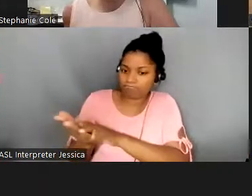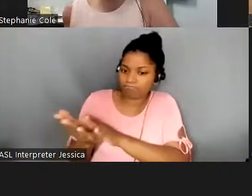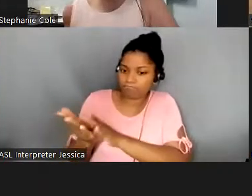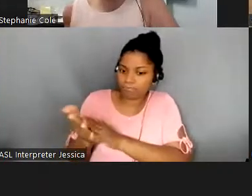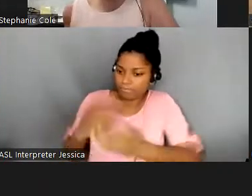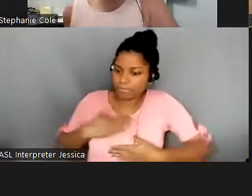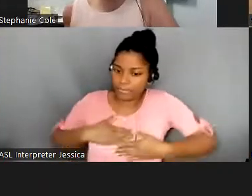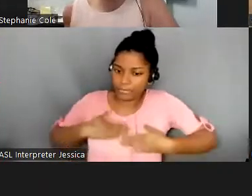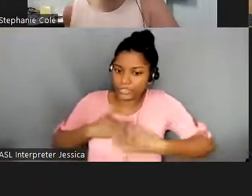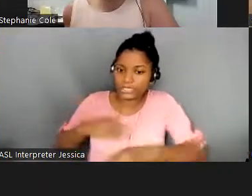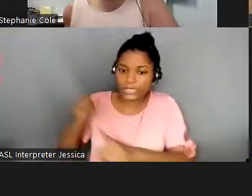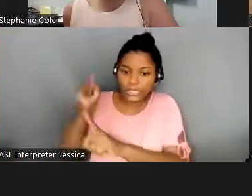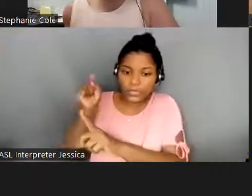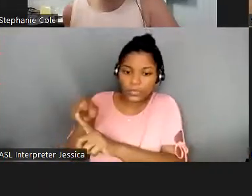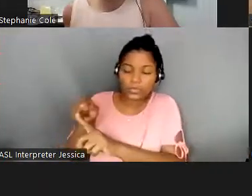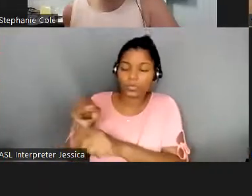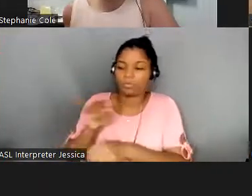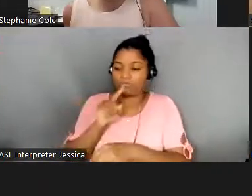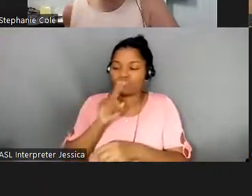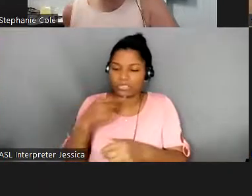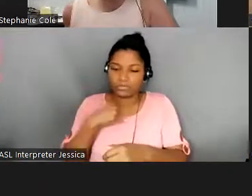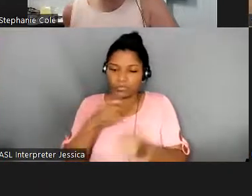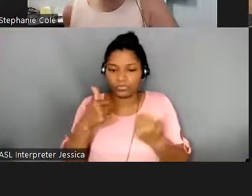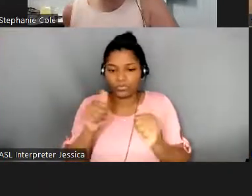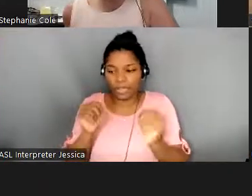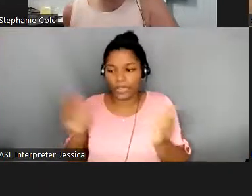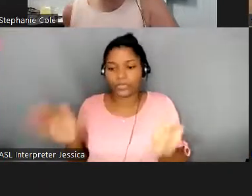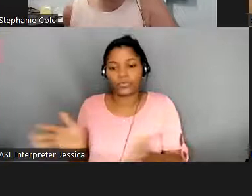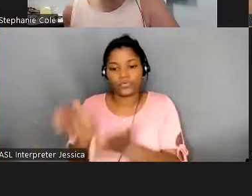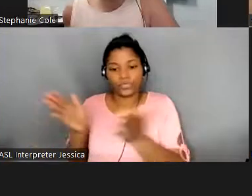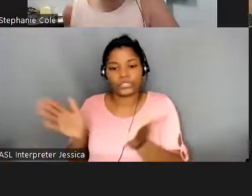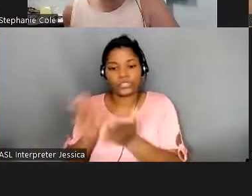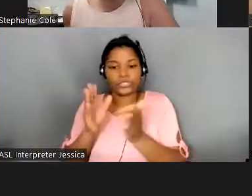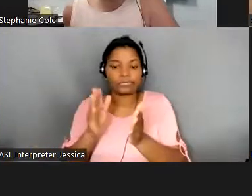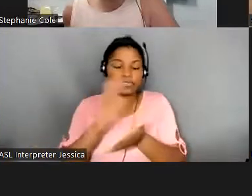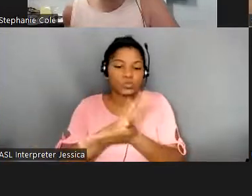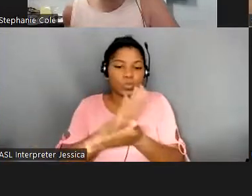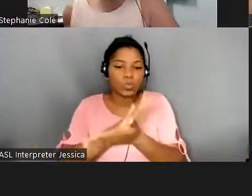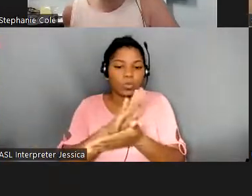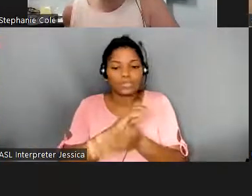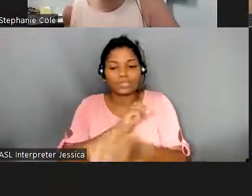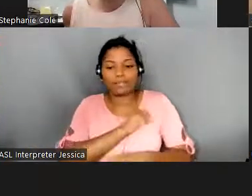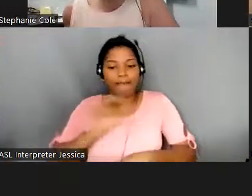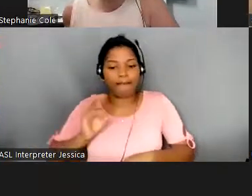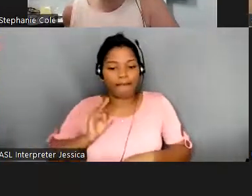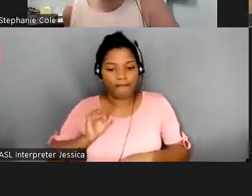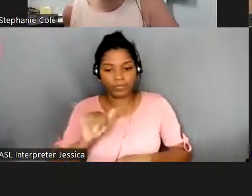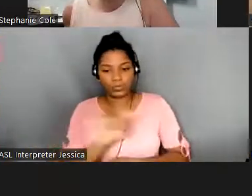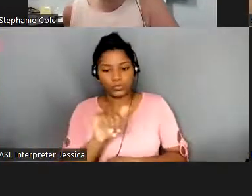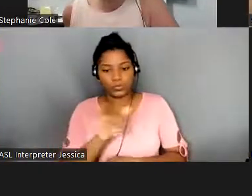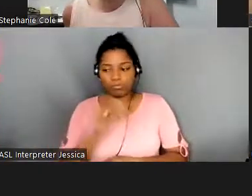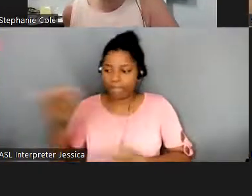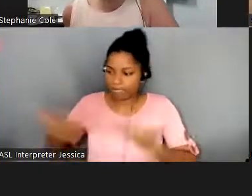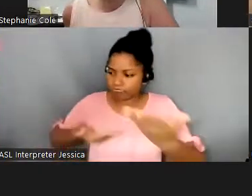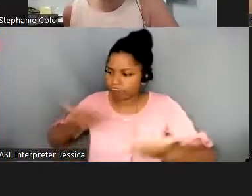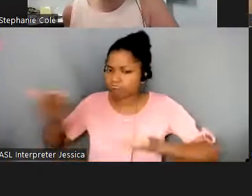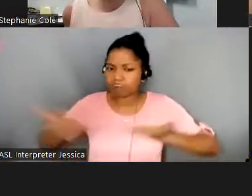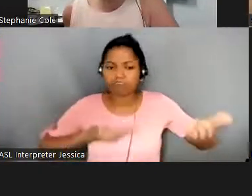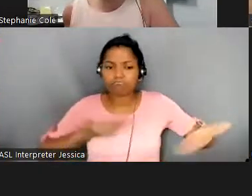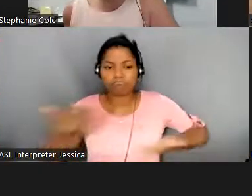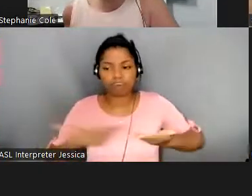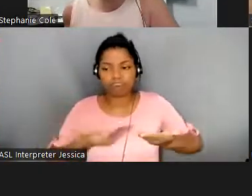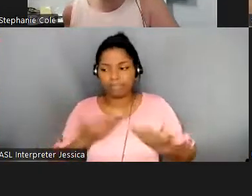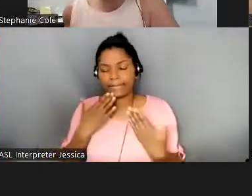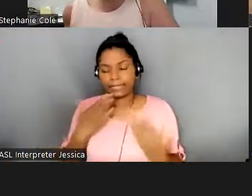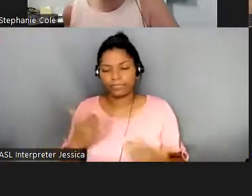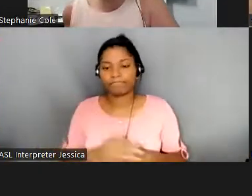And we work really hard to do that and encourage, in our case, school administrators to do the same, welcoming them to their school buildings.